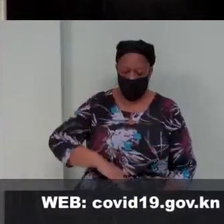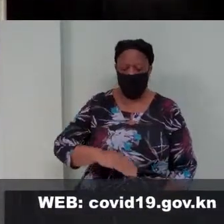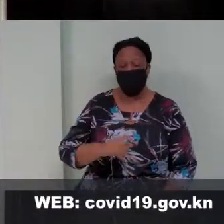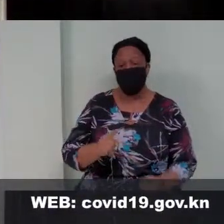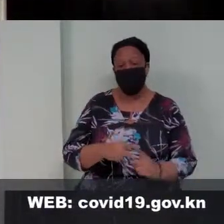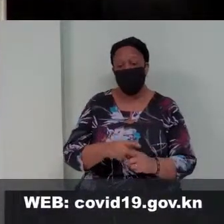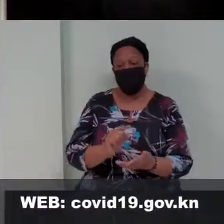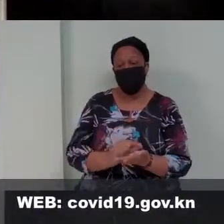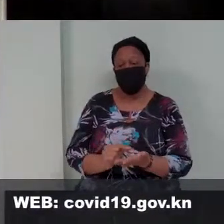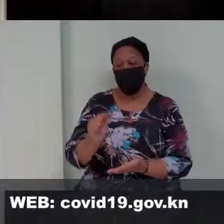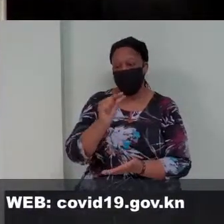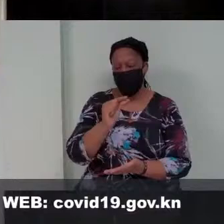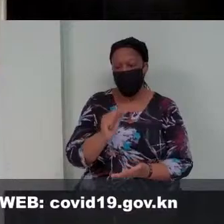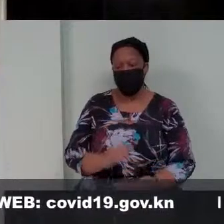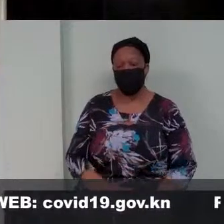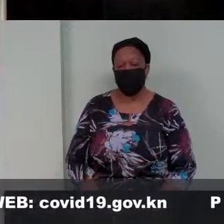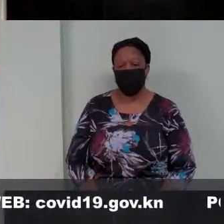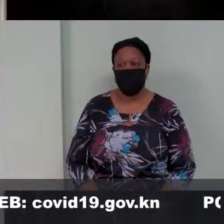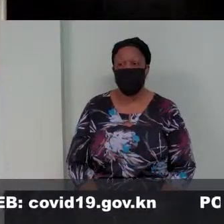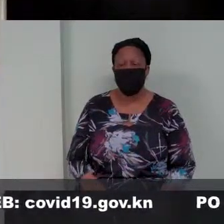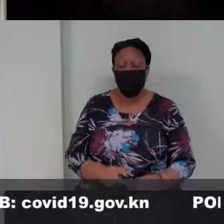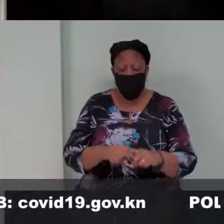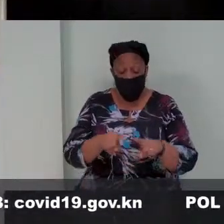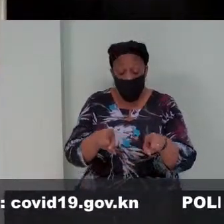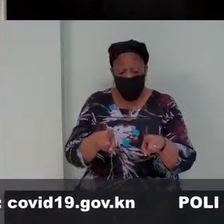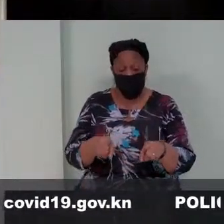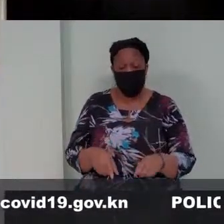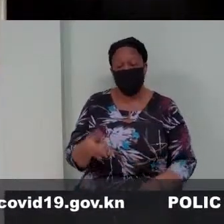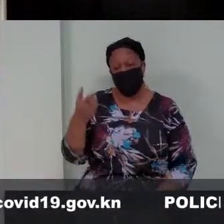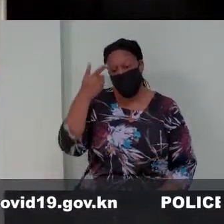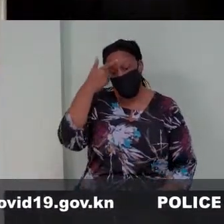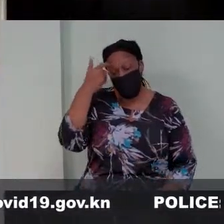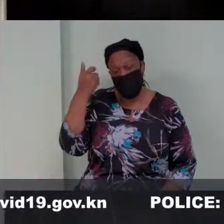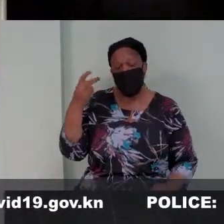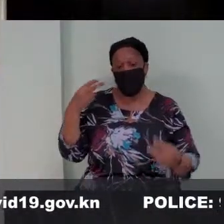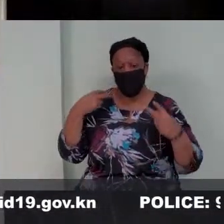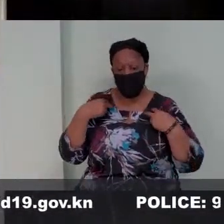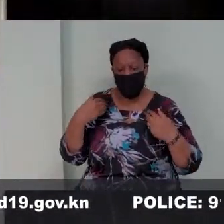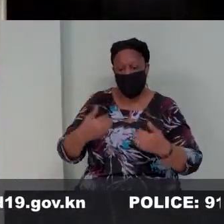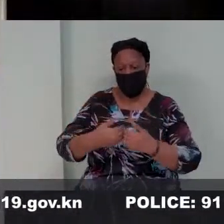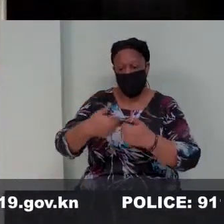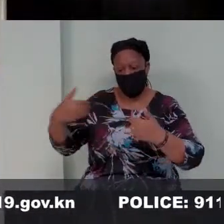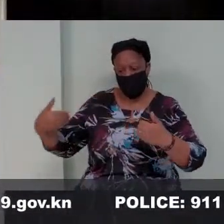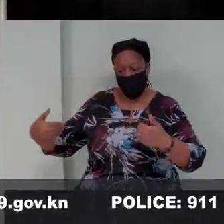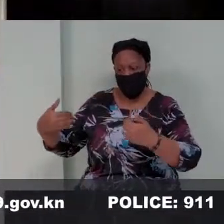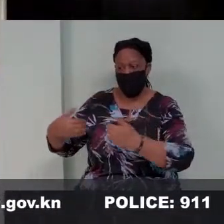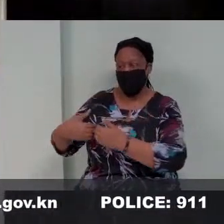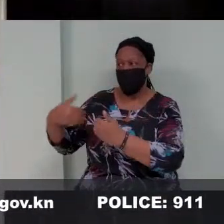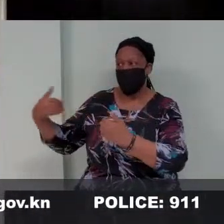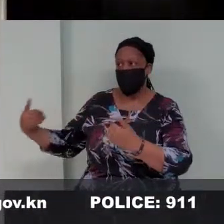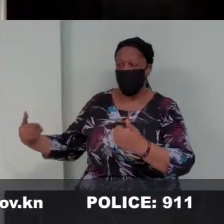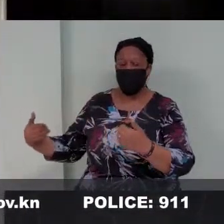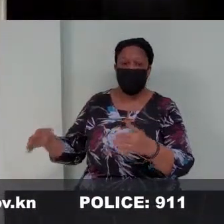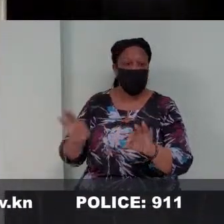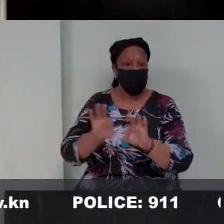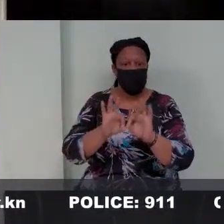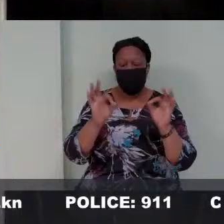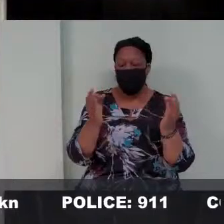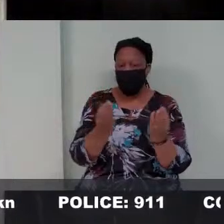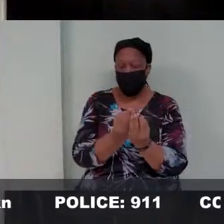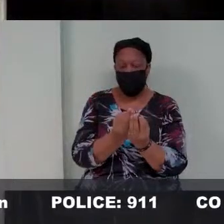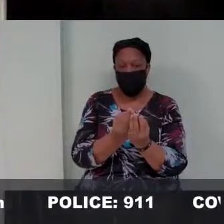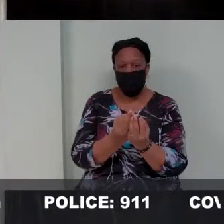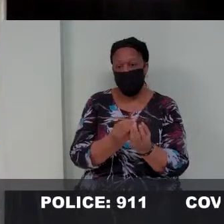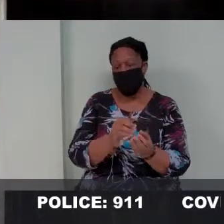However, due to the need for physical distancing, family, friends, and well-wishers will